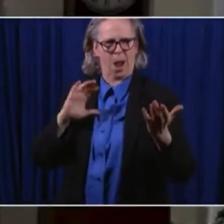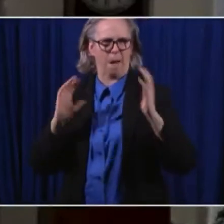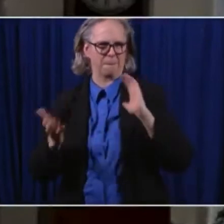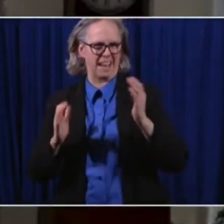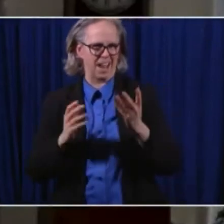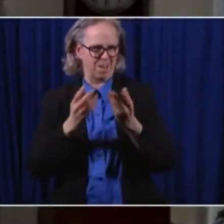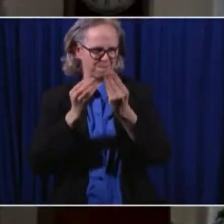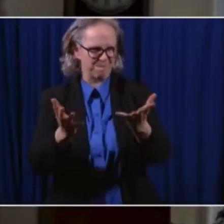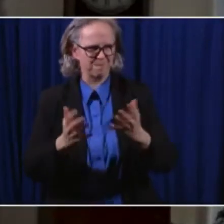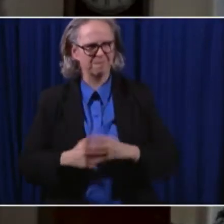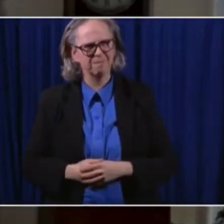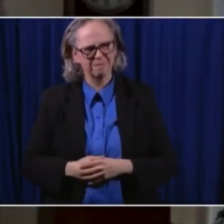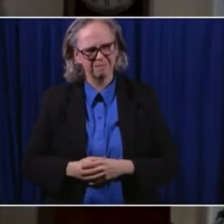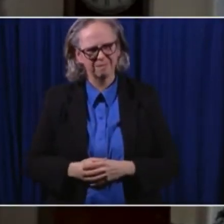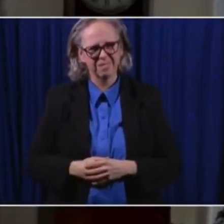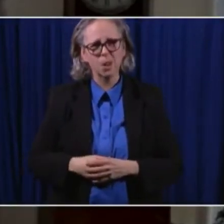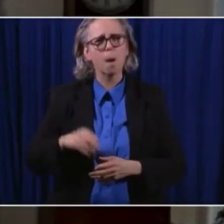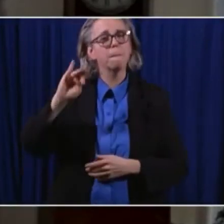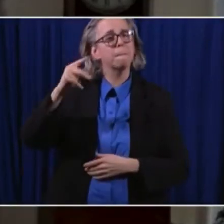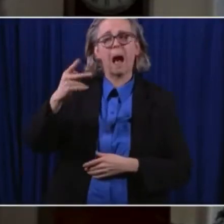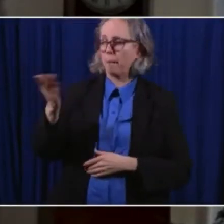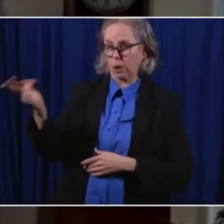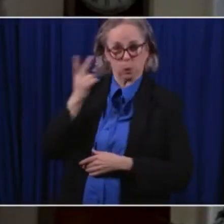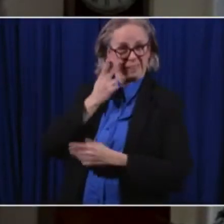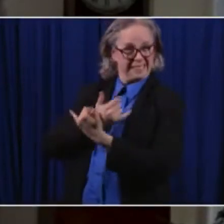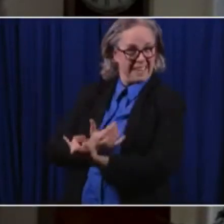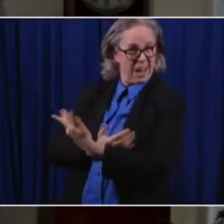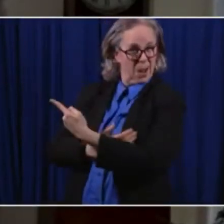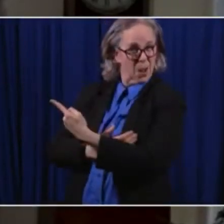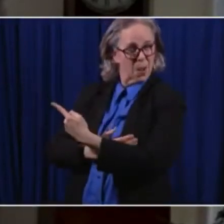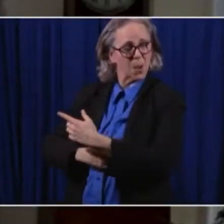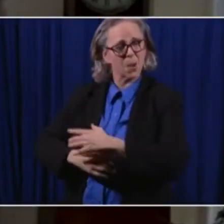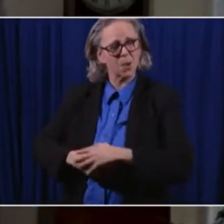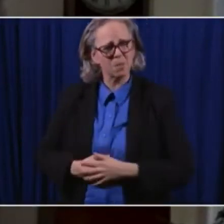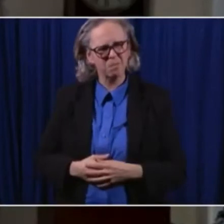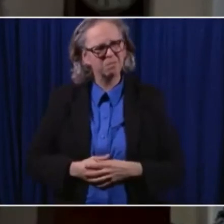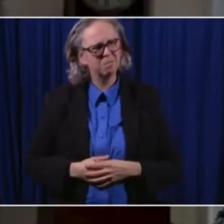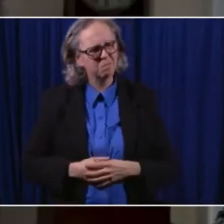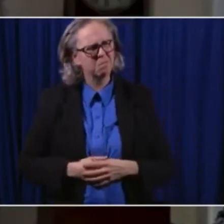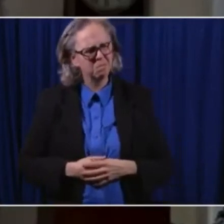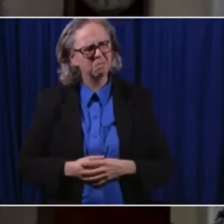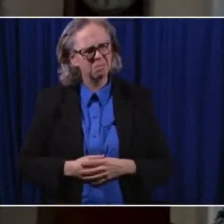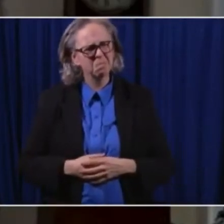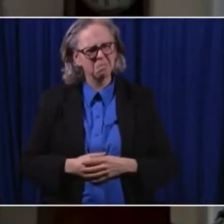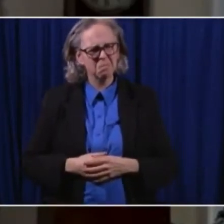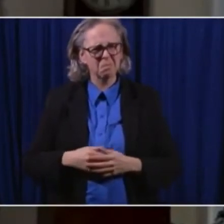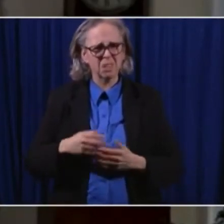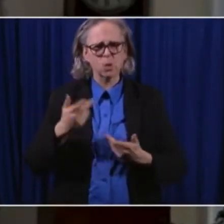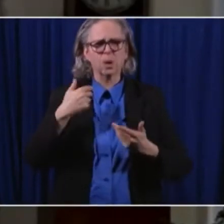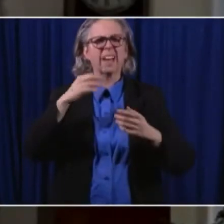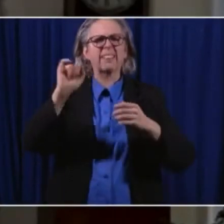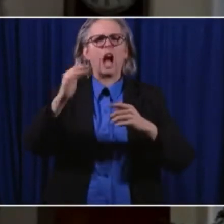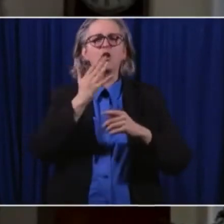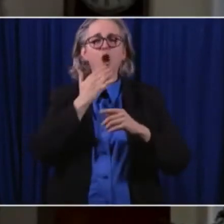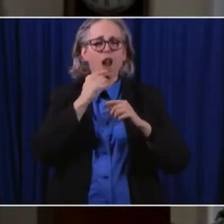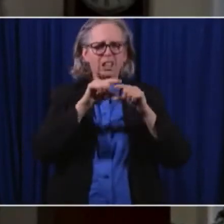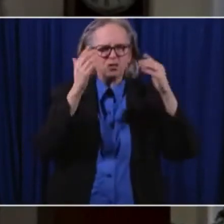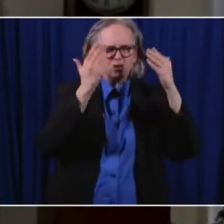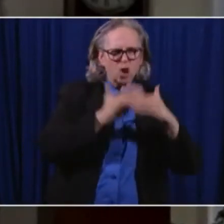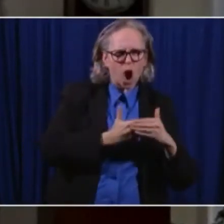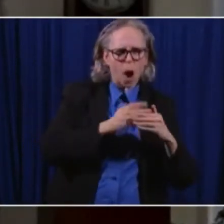that's kind of reversed of what we sometimes look at. no contacts are the blue. In other words, the